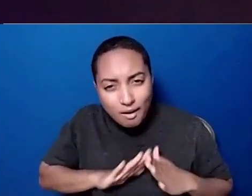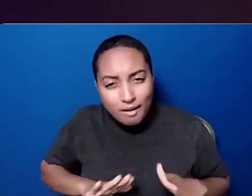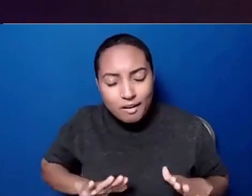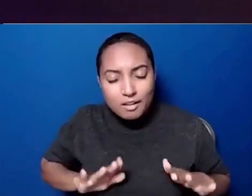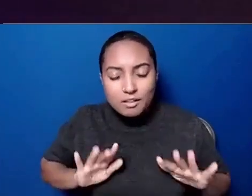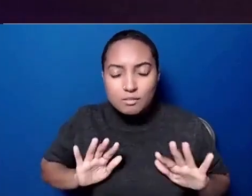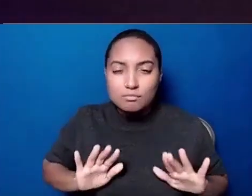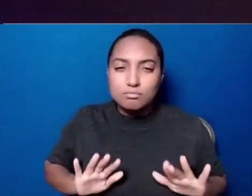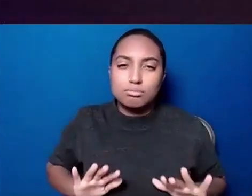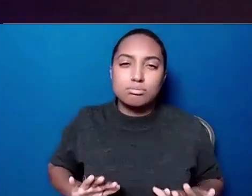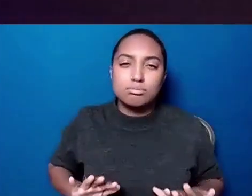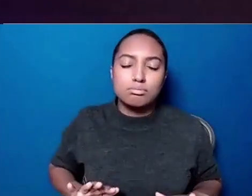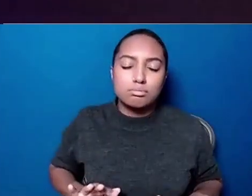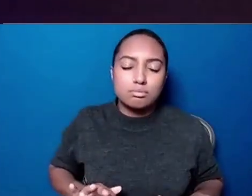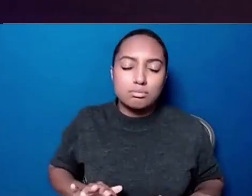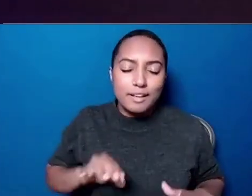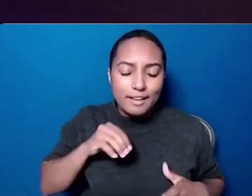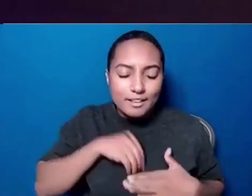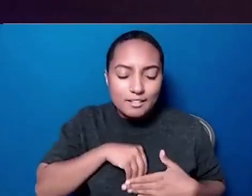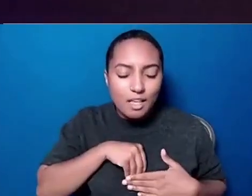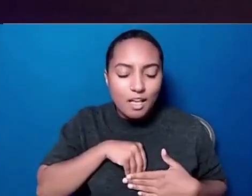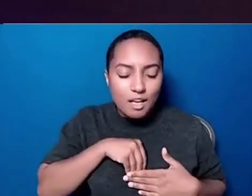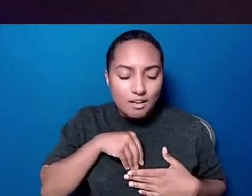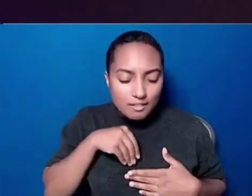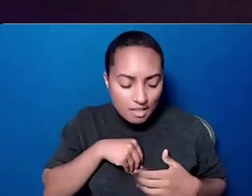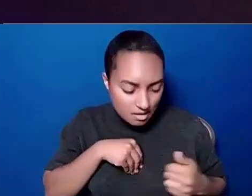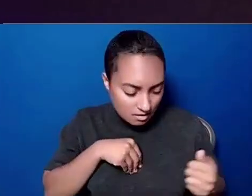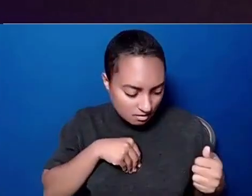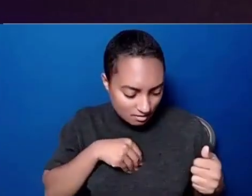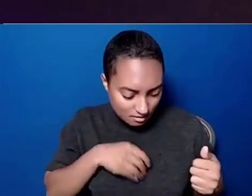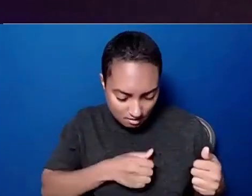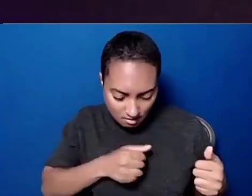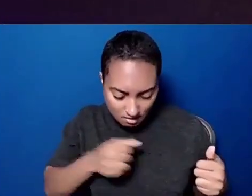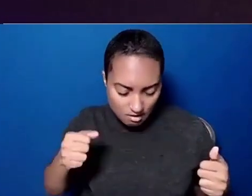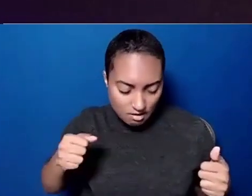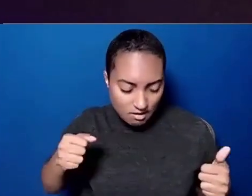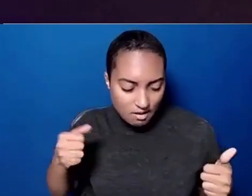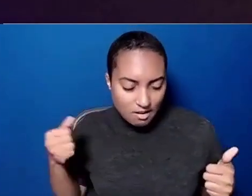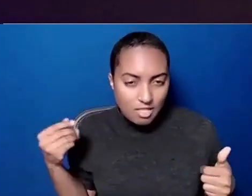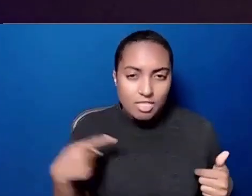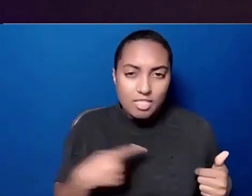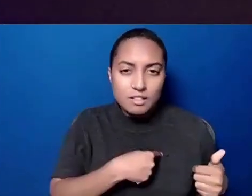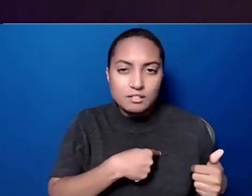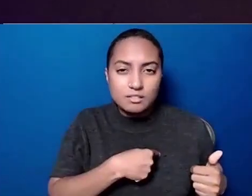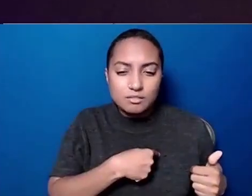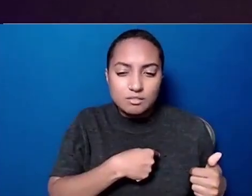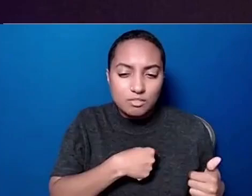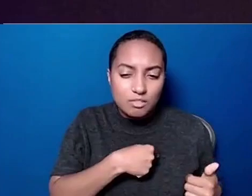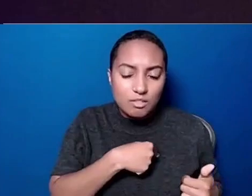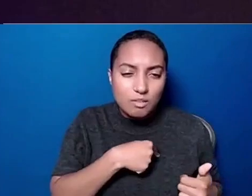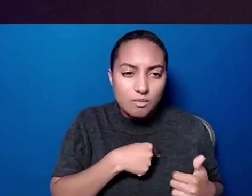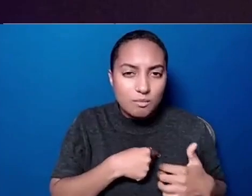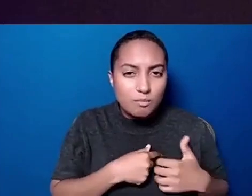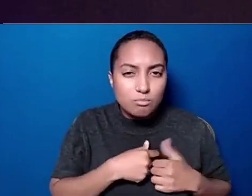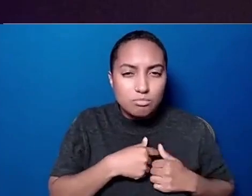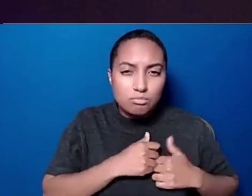of the inside, of the inside, of the inside of our beating heart,